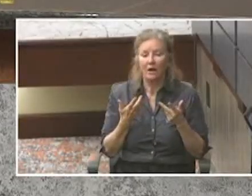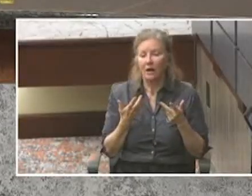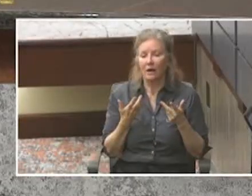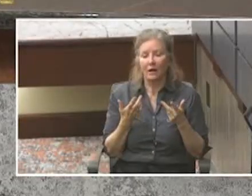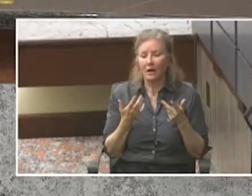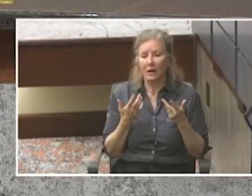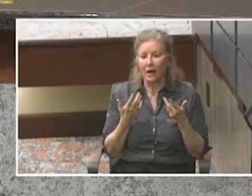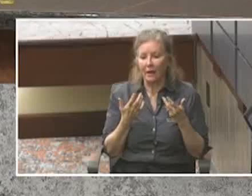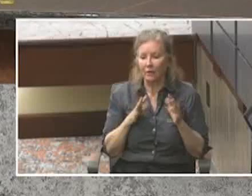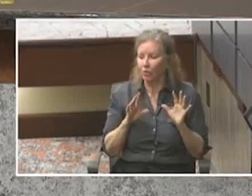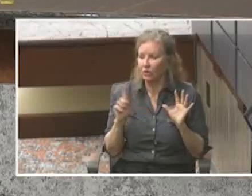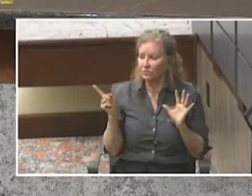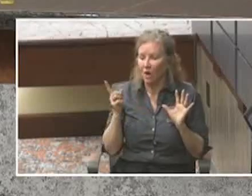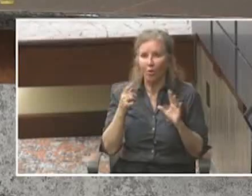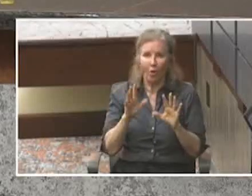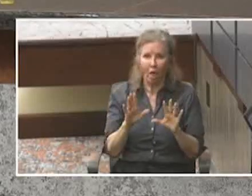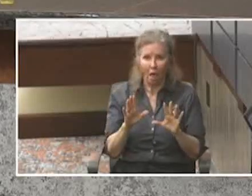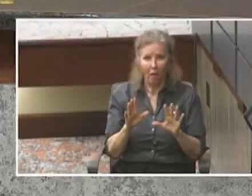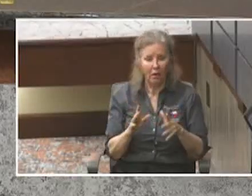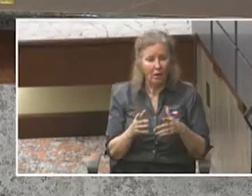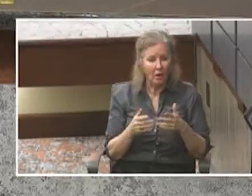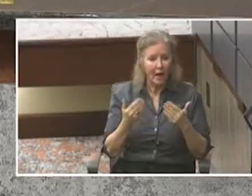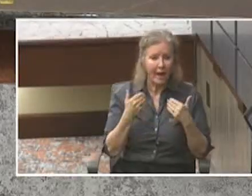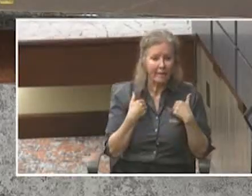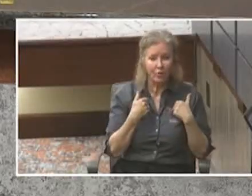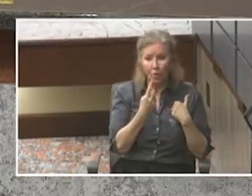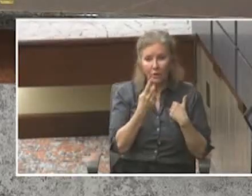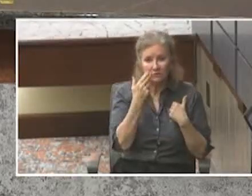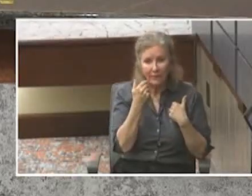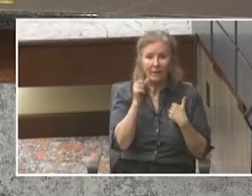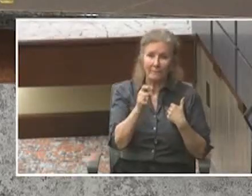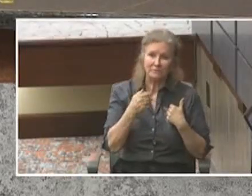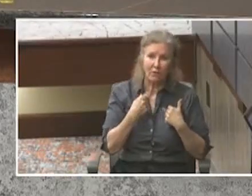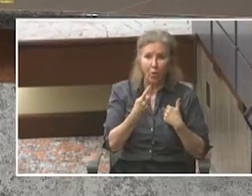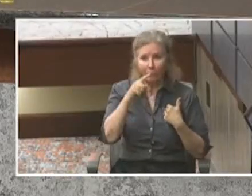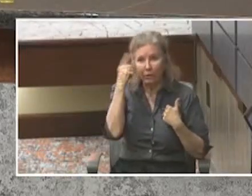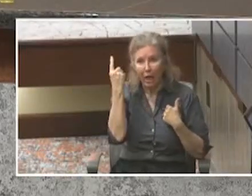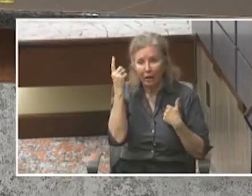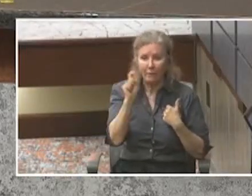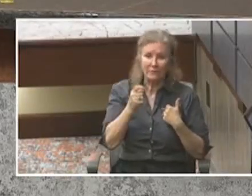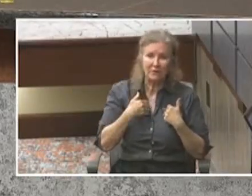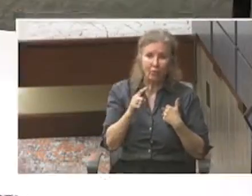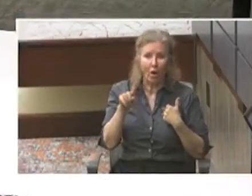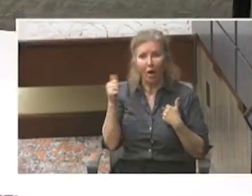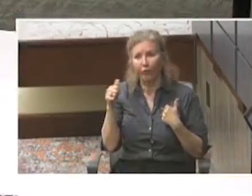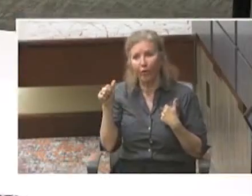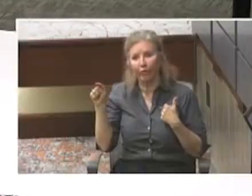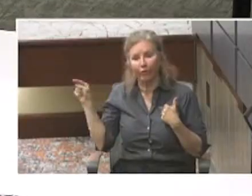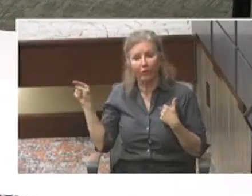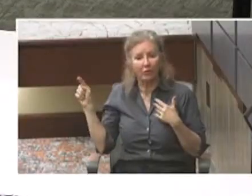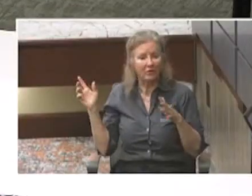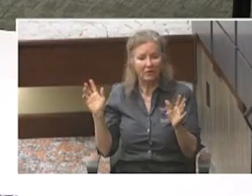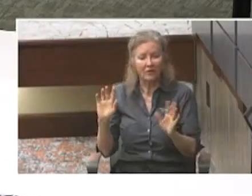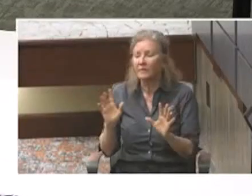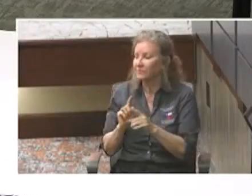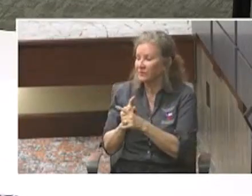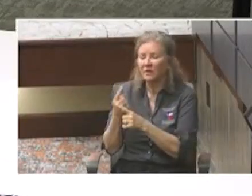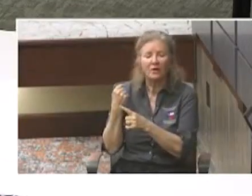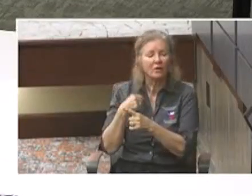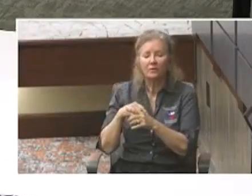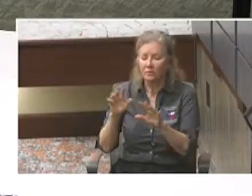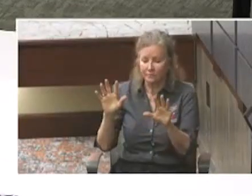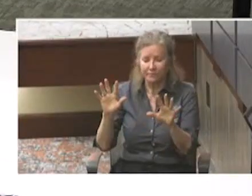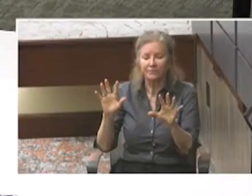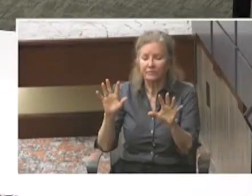I've got a Hispanic act, oh, I've got a Black act. What are we doing holistically? Right. Yeah, we are looking holistically, and I think that